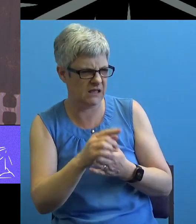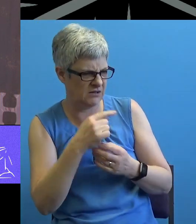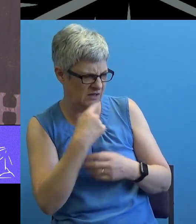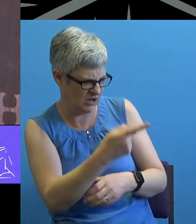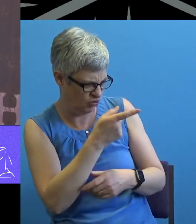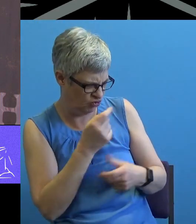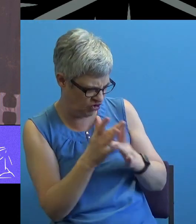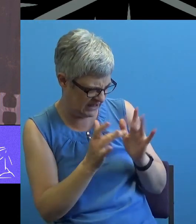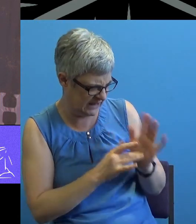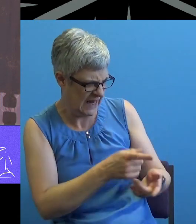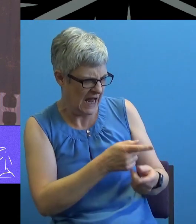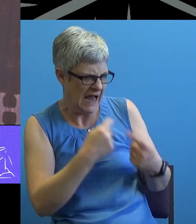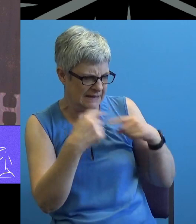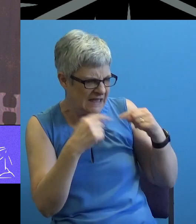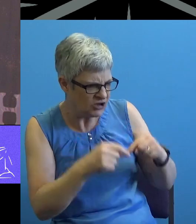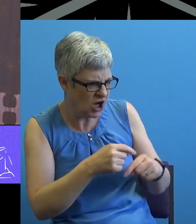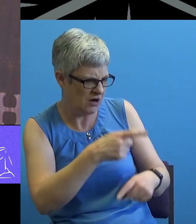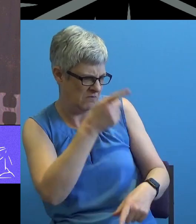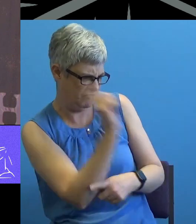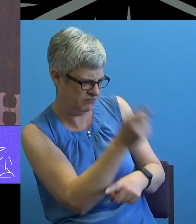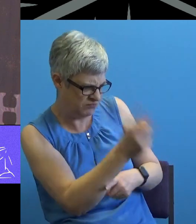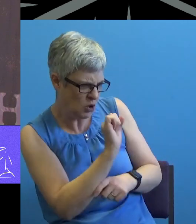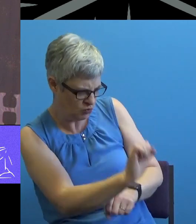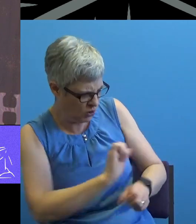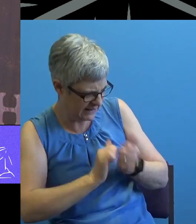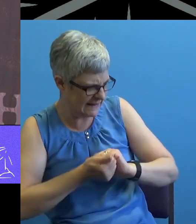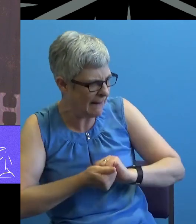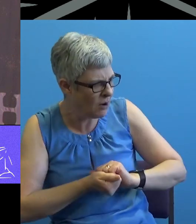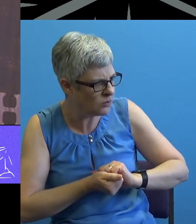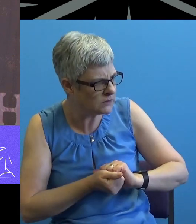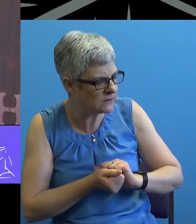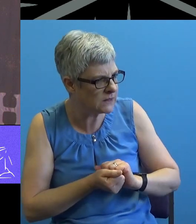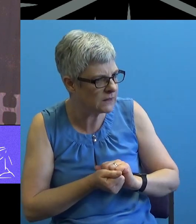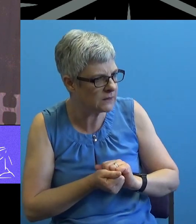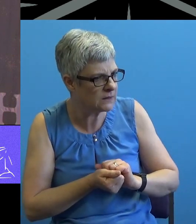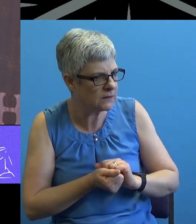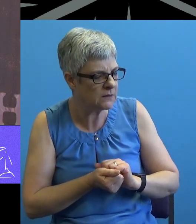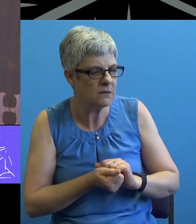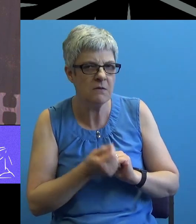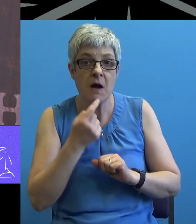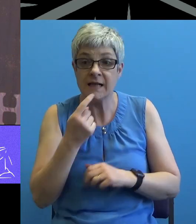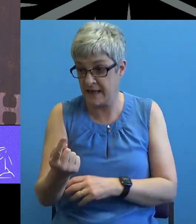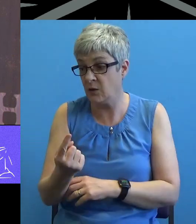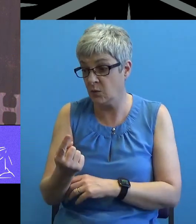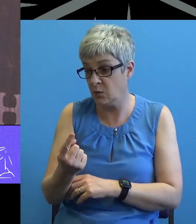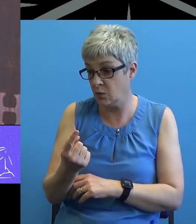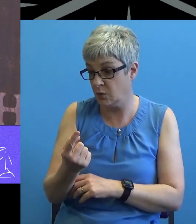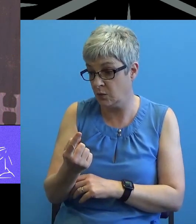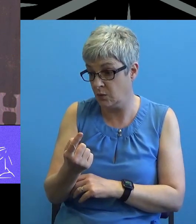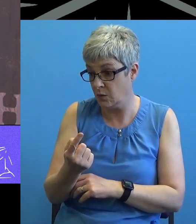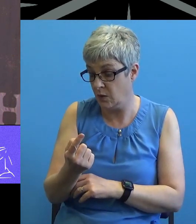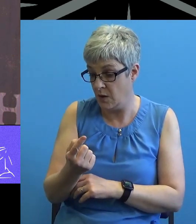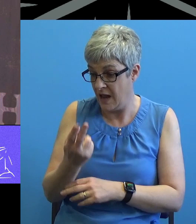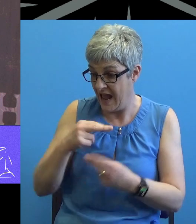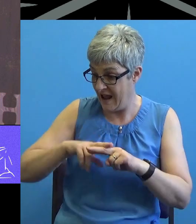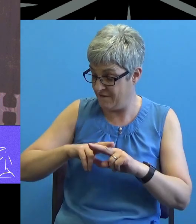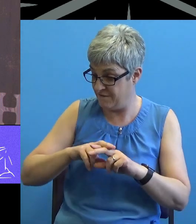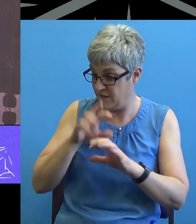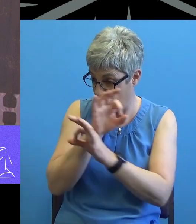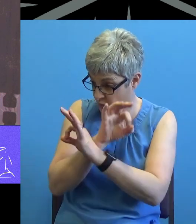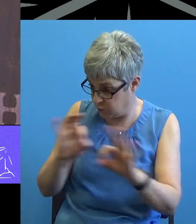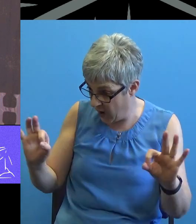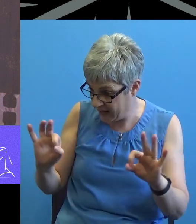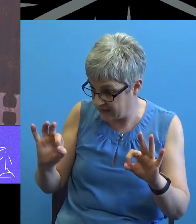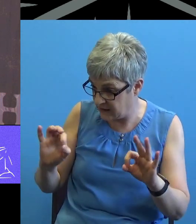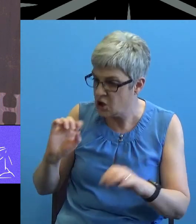said to Jesus, "Teacher, rebuke your disciples." "I tell you," he replied, "if they keep quiet,